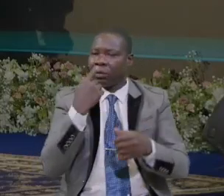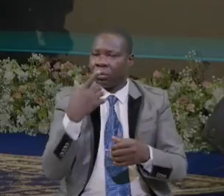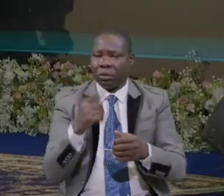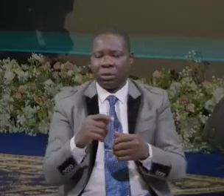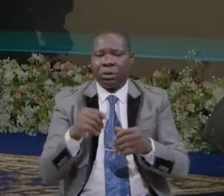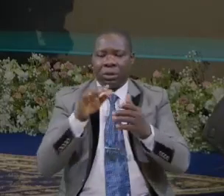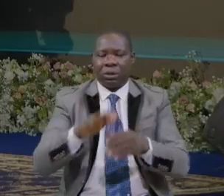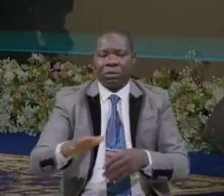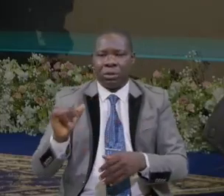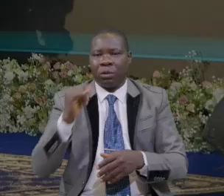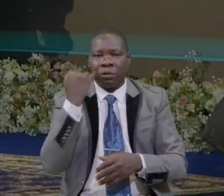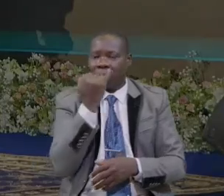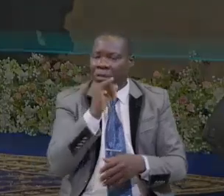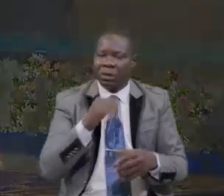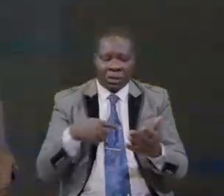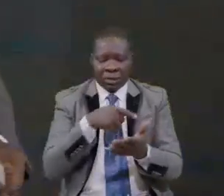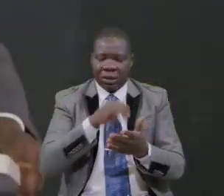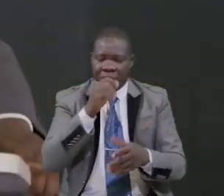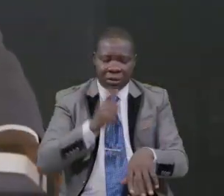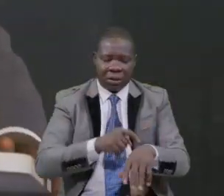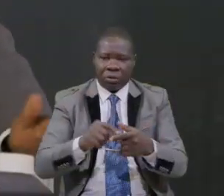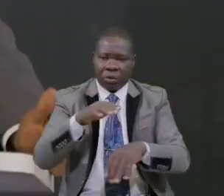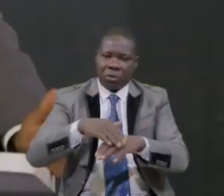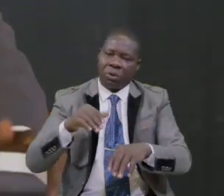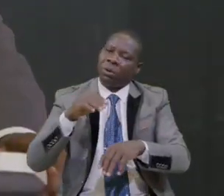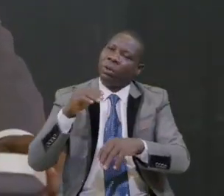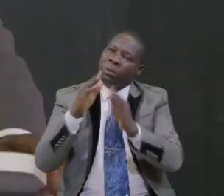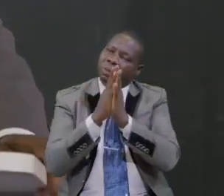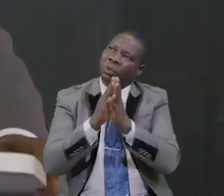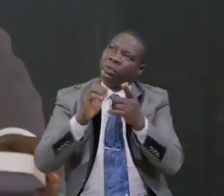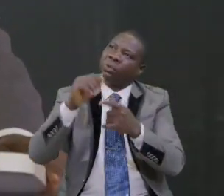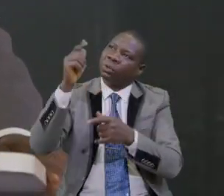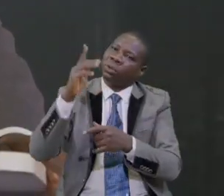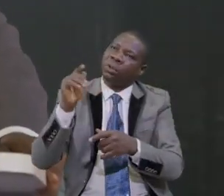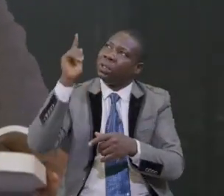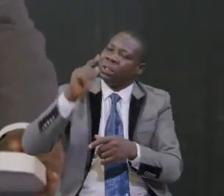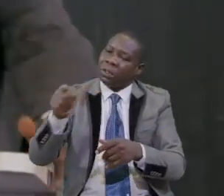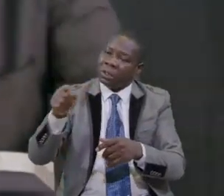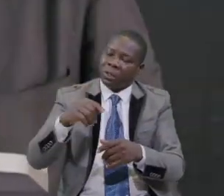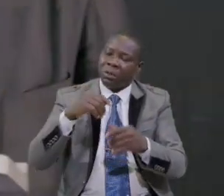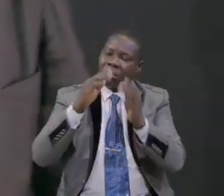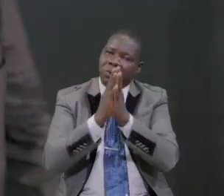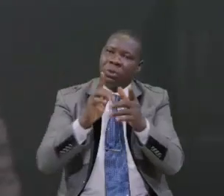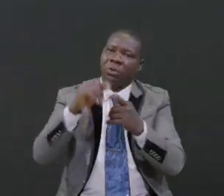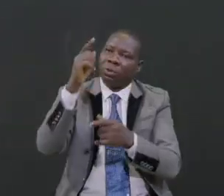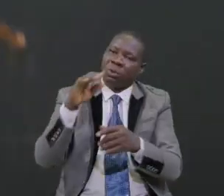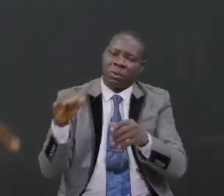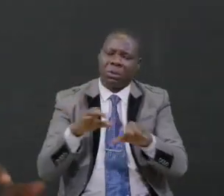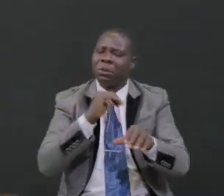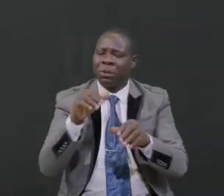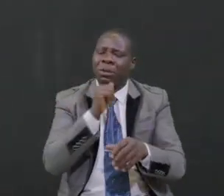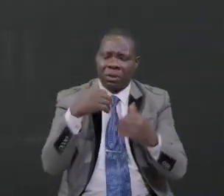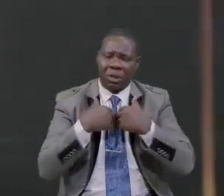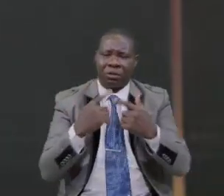upon me, he called upon the Lord. Didn't have to shout. How much will you